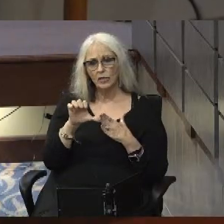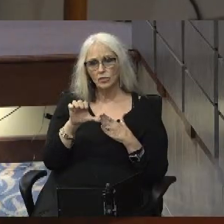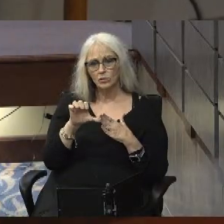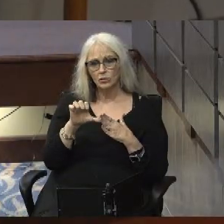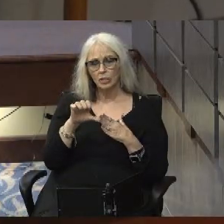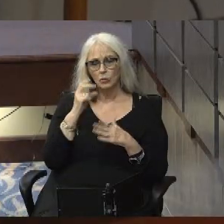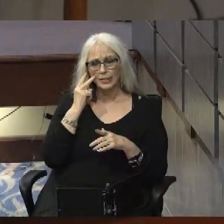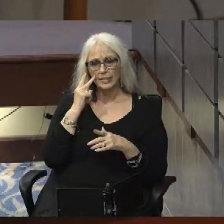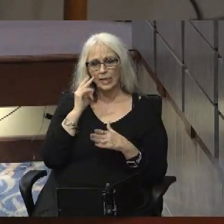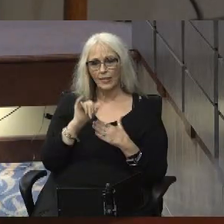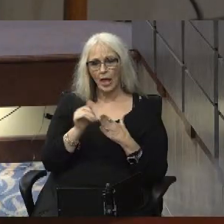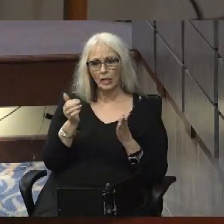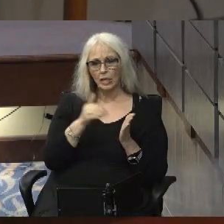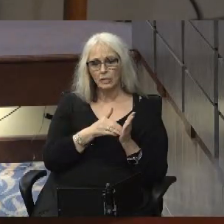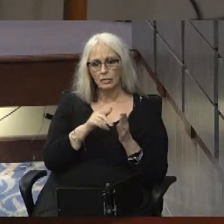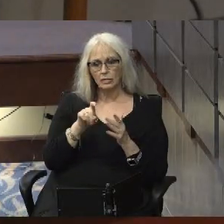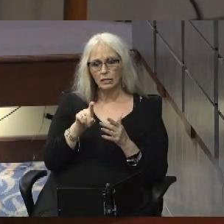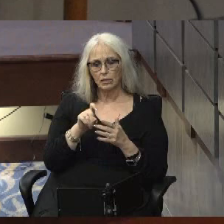It doesn't want to go back.